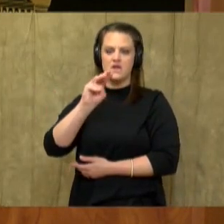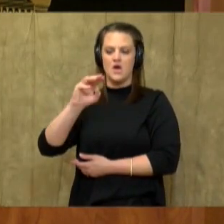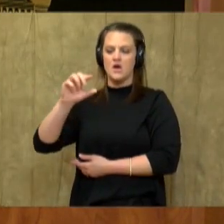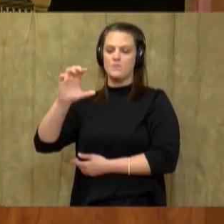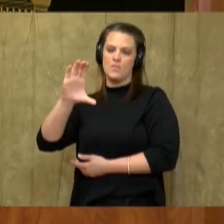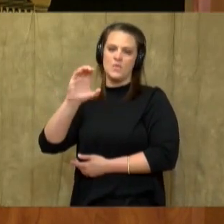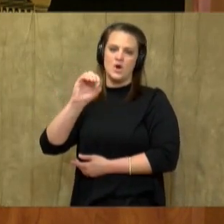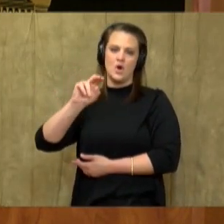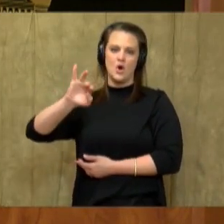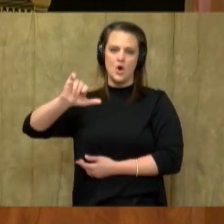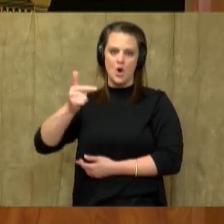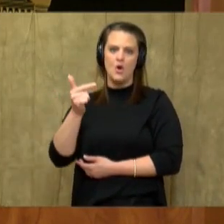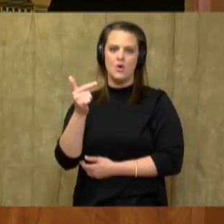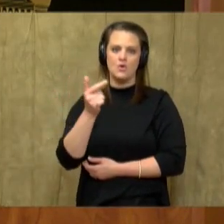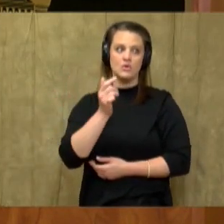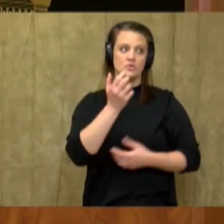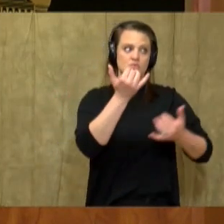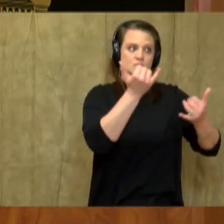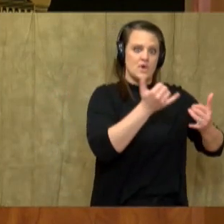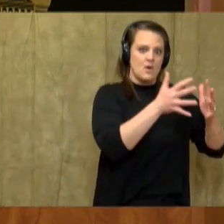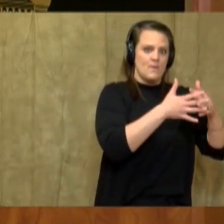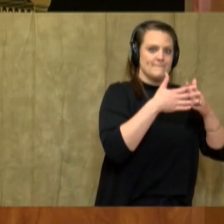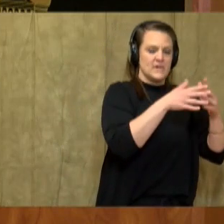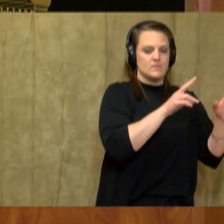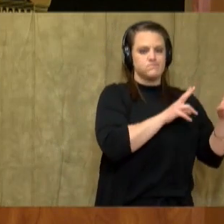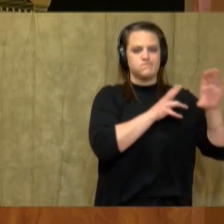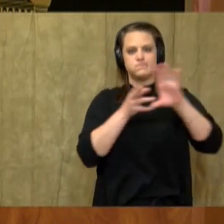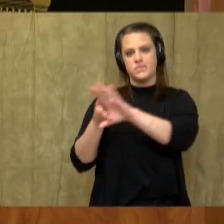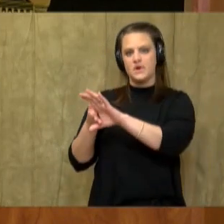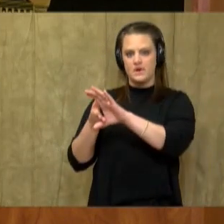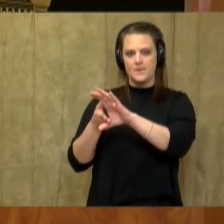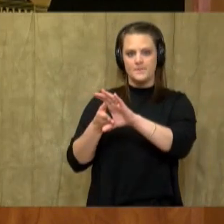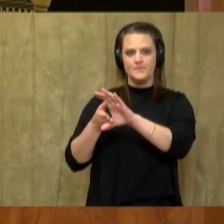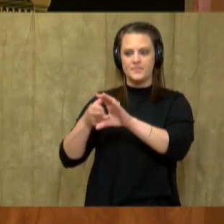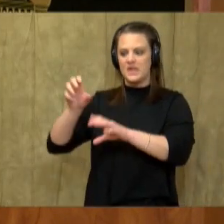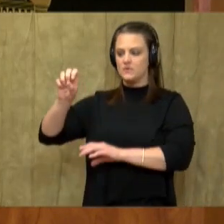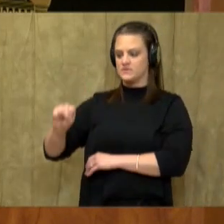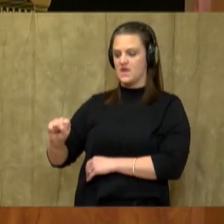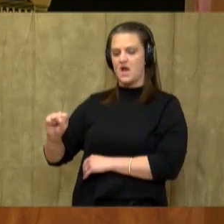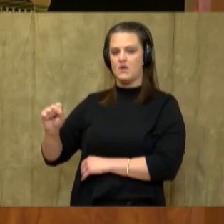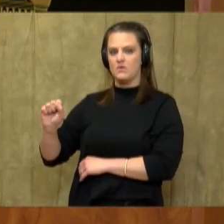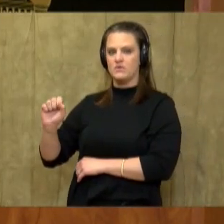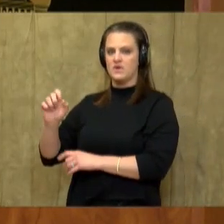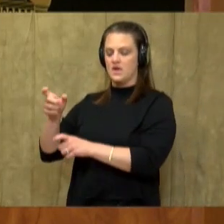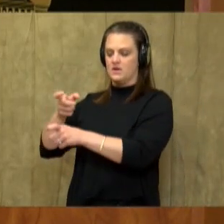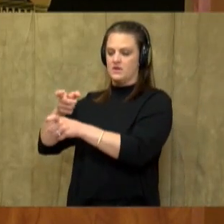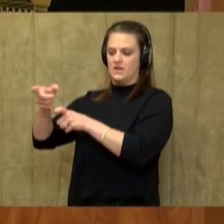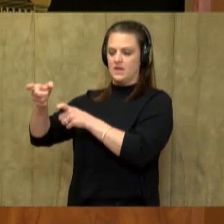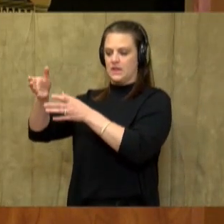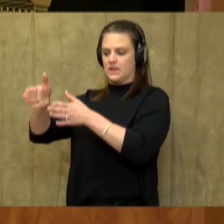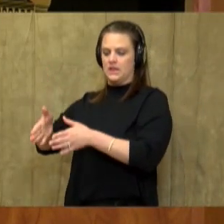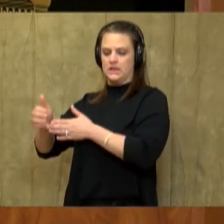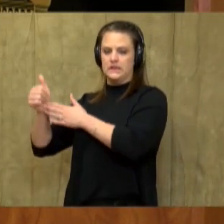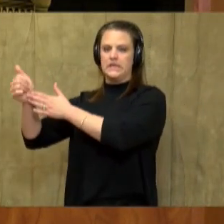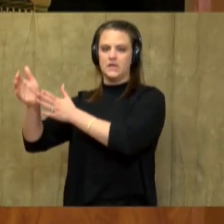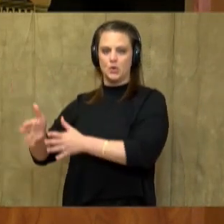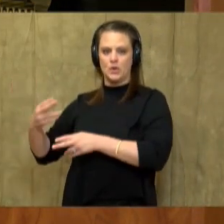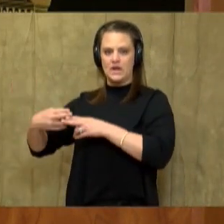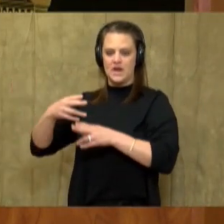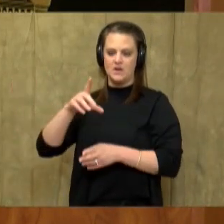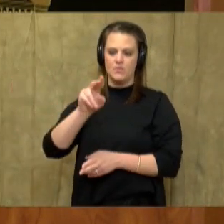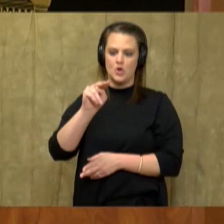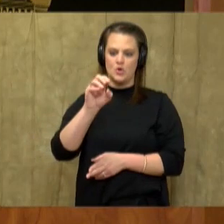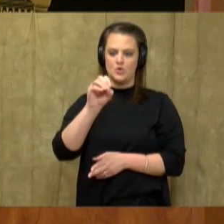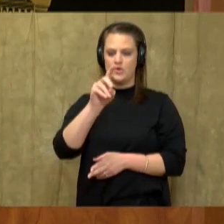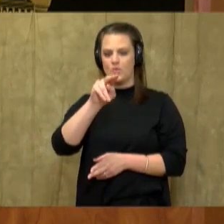involved. There's a leader of South Vietnam that is a democratic leader named No Dien Diem. Now, we begin